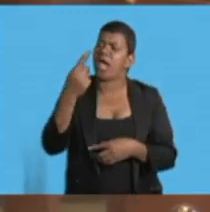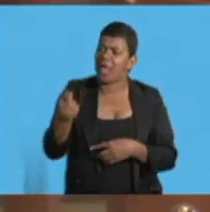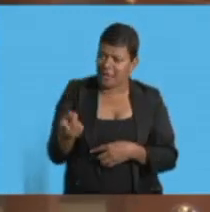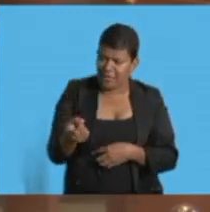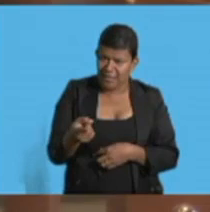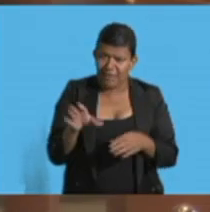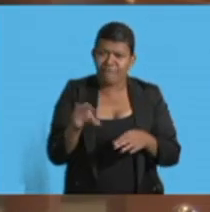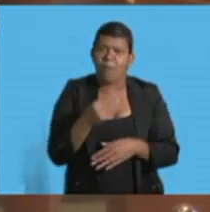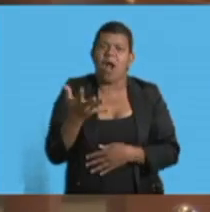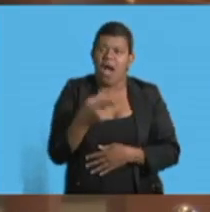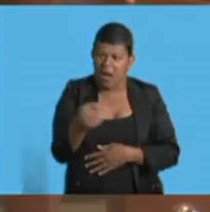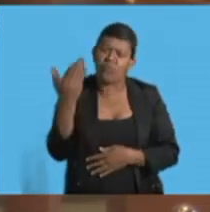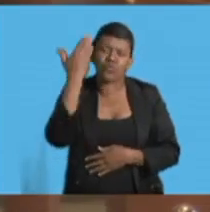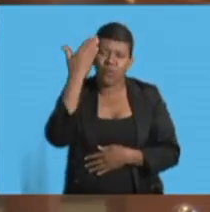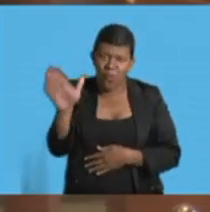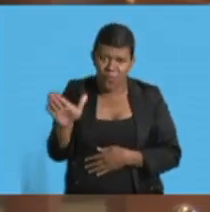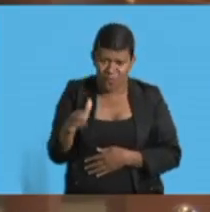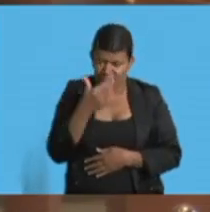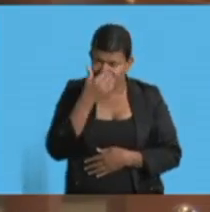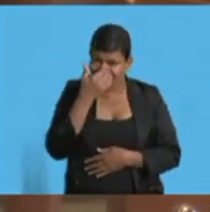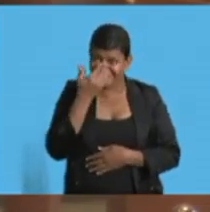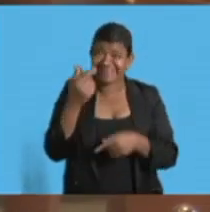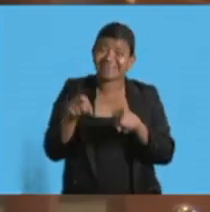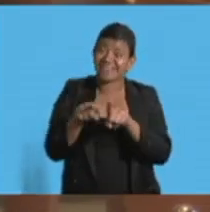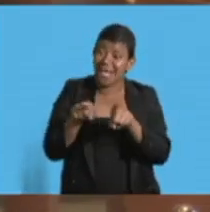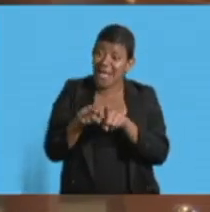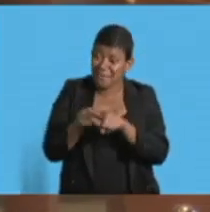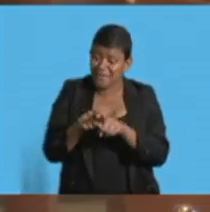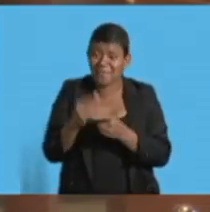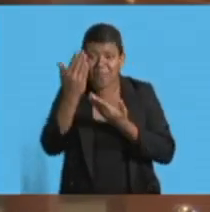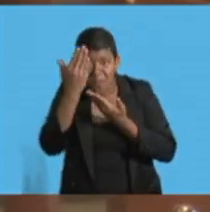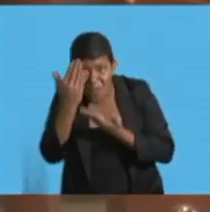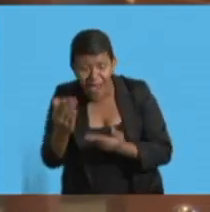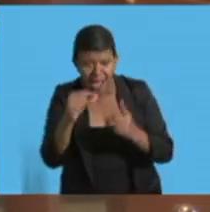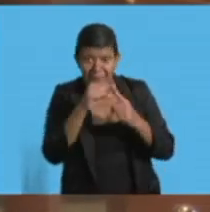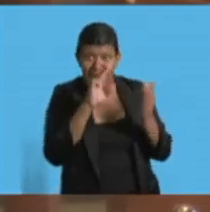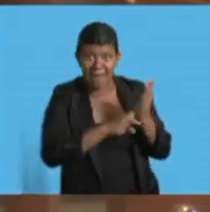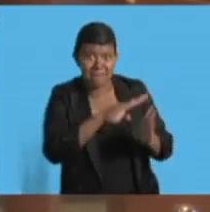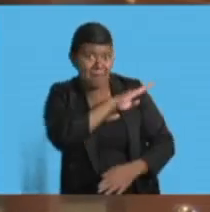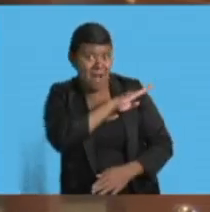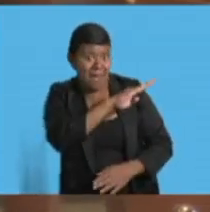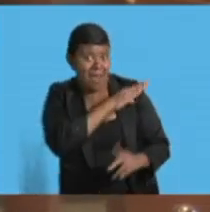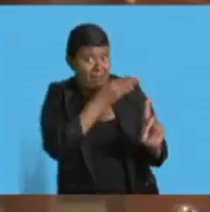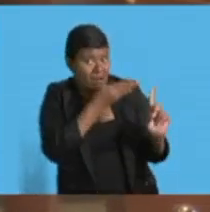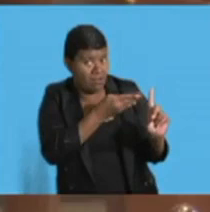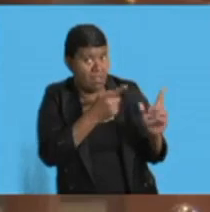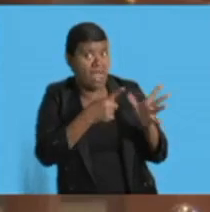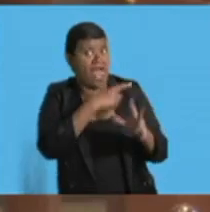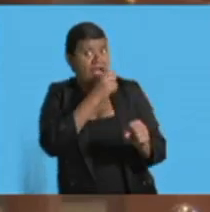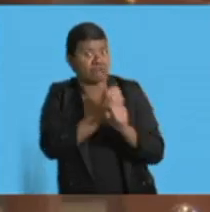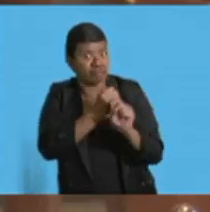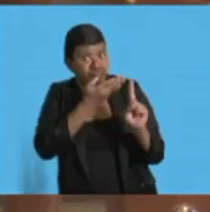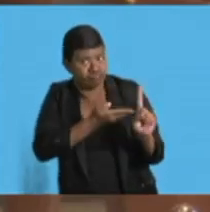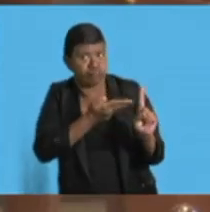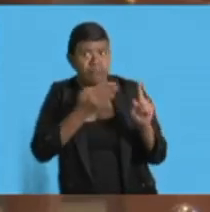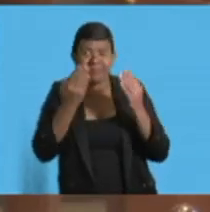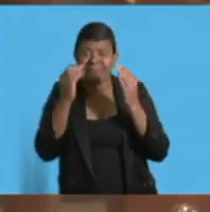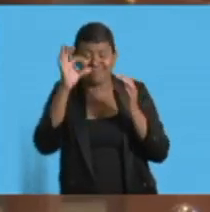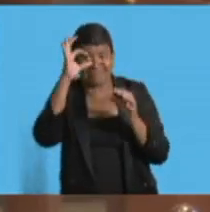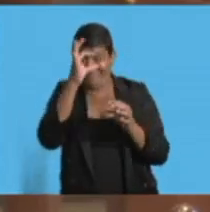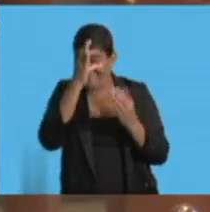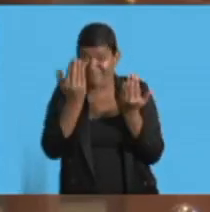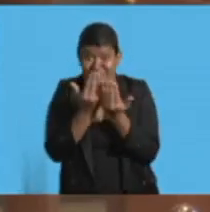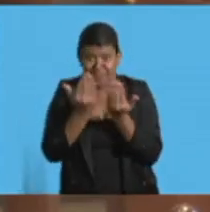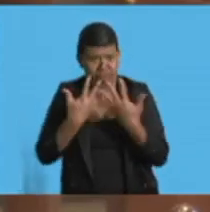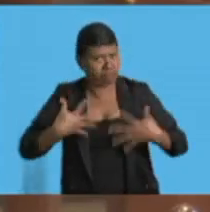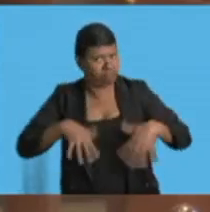even the Right Honorable Peter O'Neill, the Prime Minister of Papua New Guinea, acknowledged the rapid development